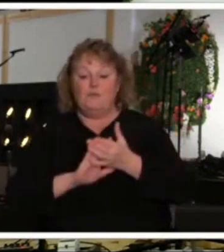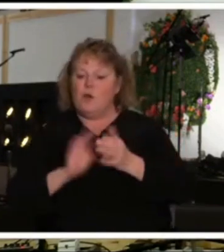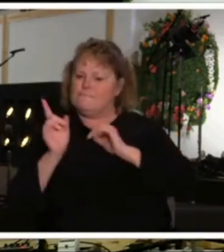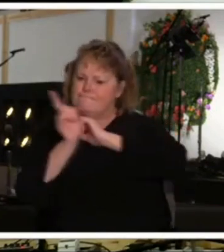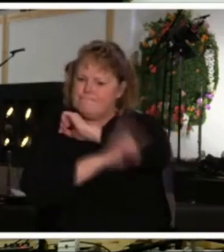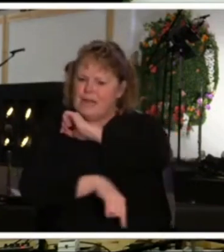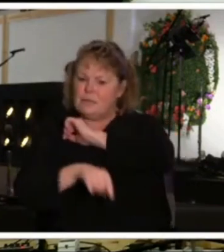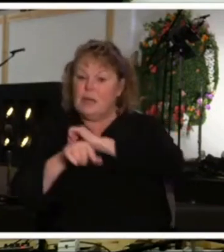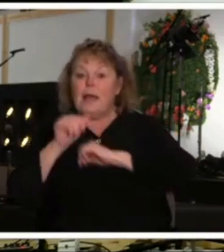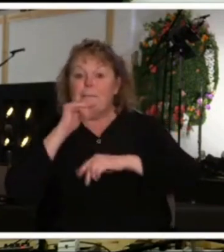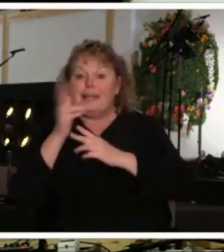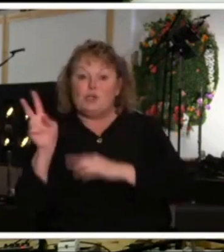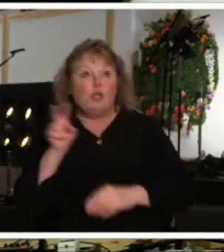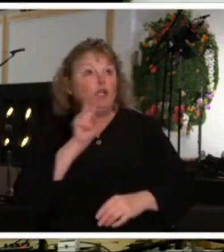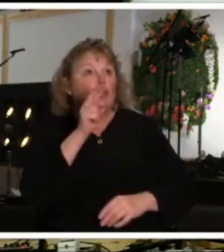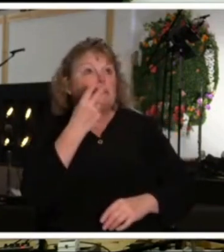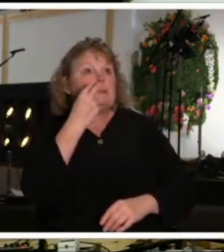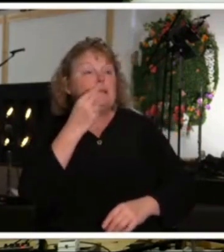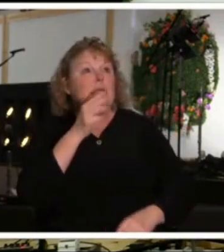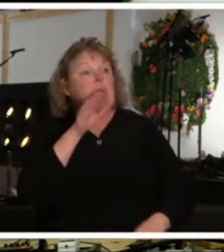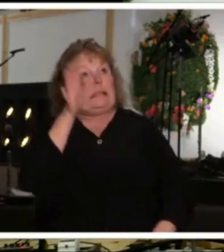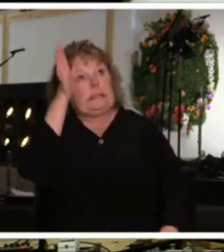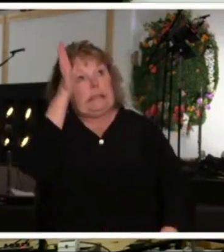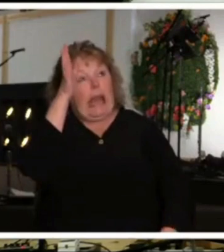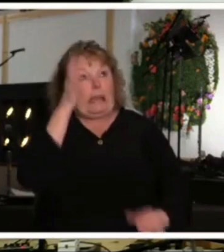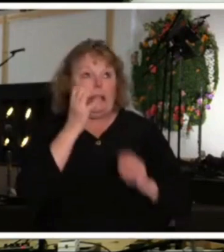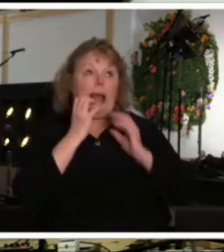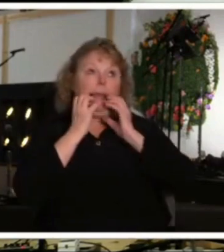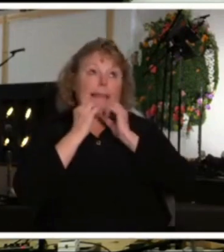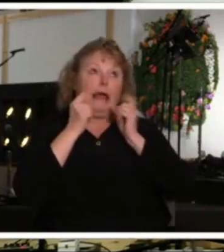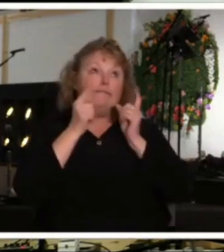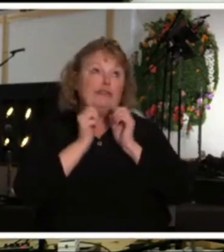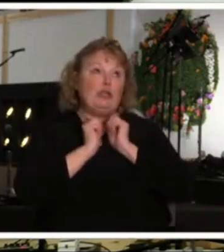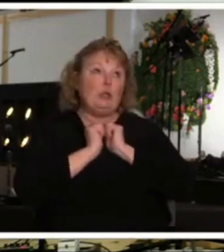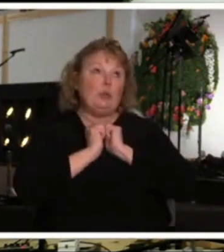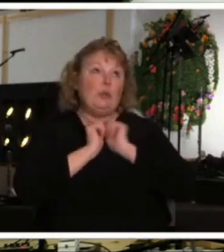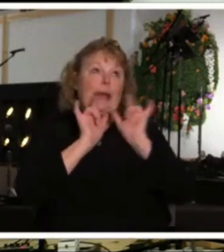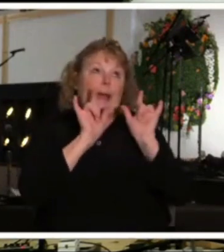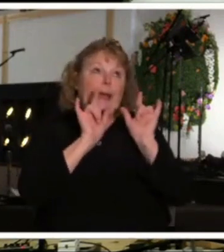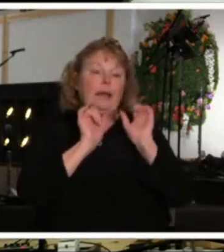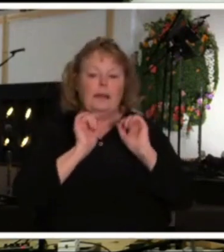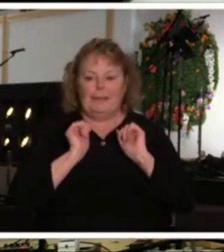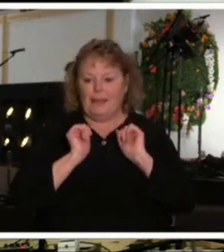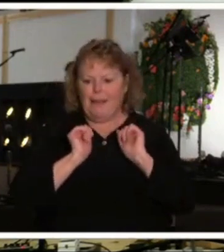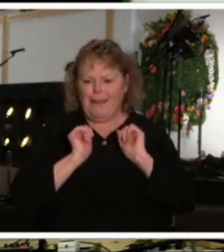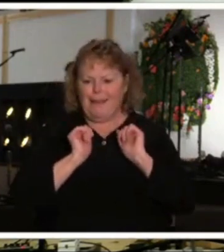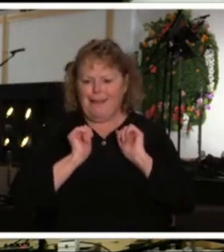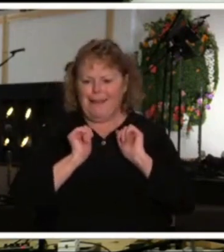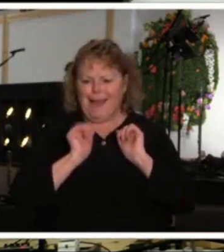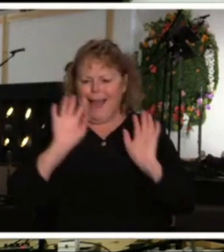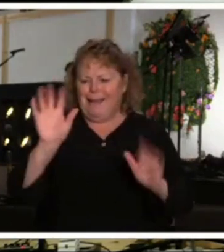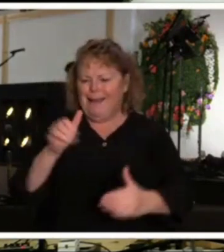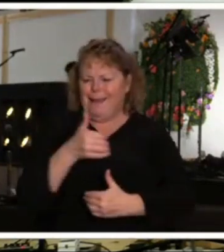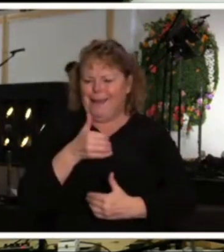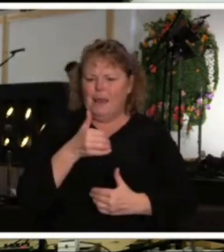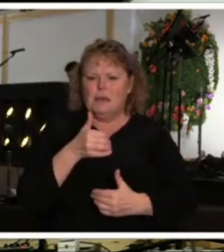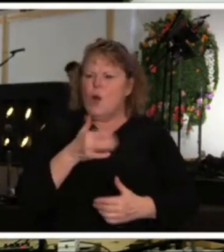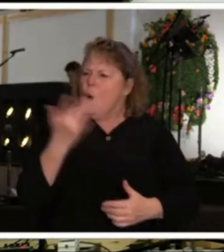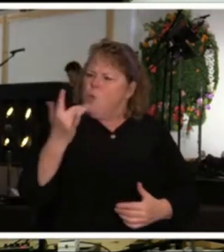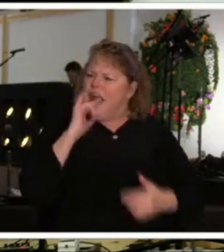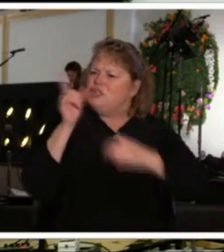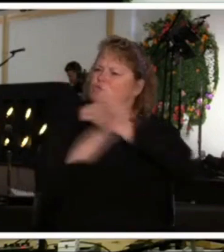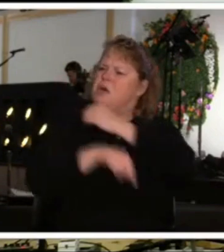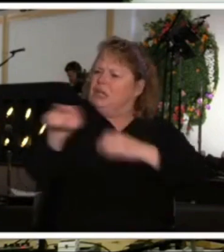me. She's very good at this. She'll look at me and she said, Daddy, I love you. I'm like, hold her. And I look at my wife. I'm like, why did